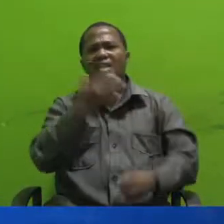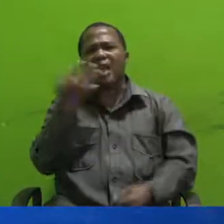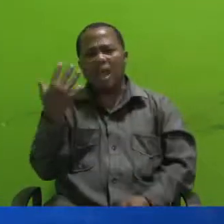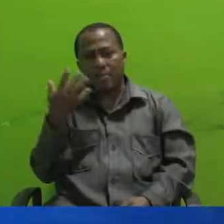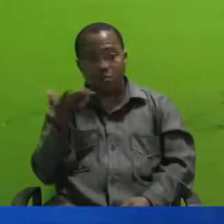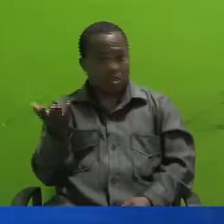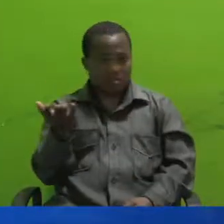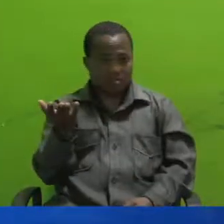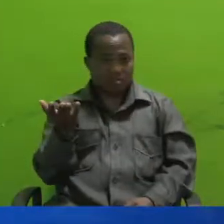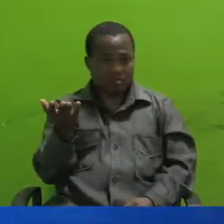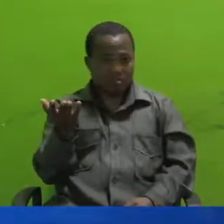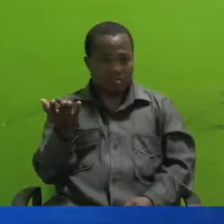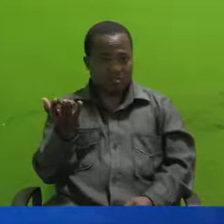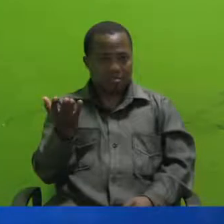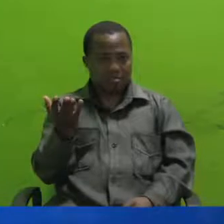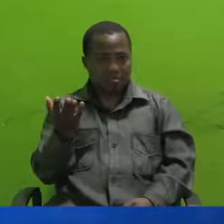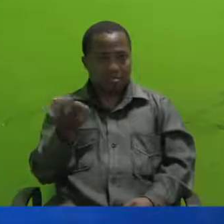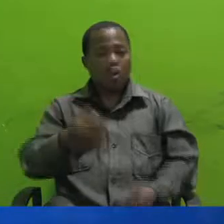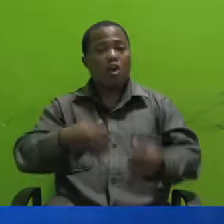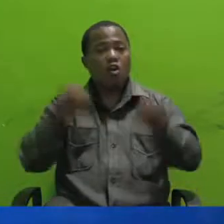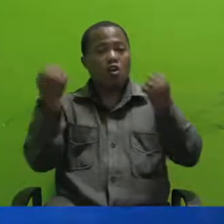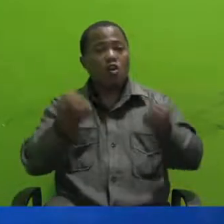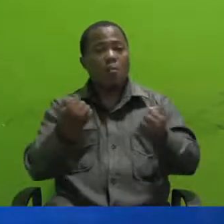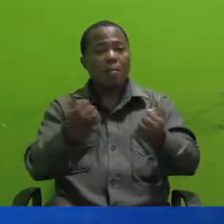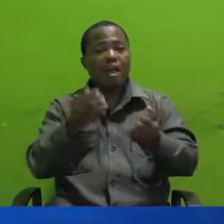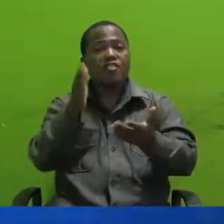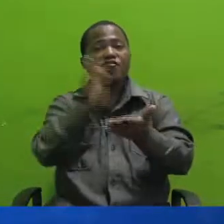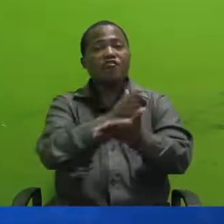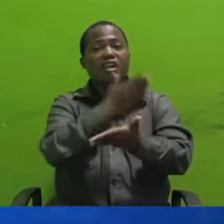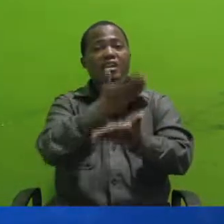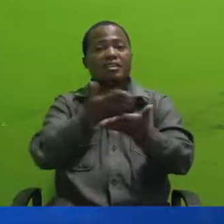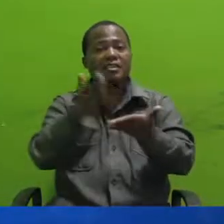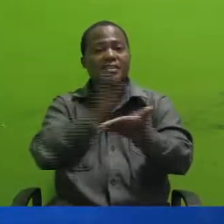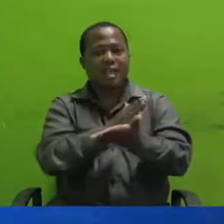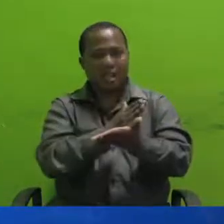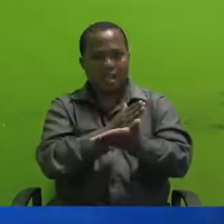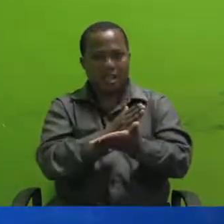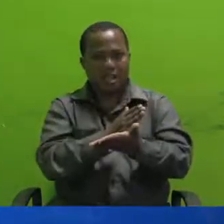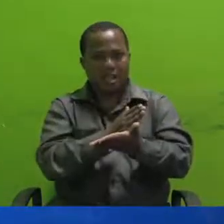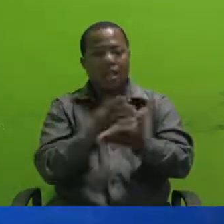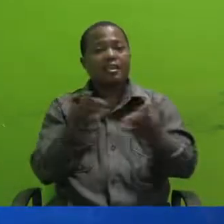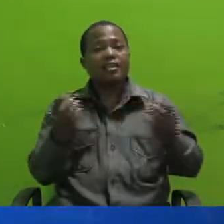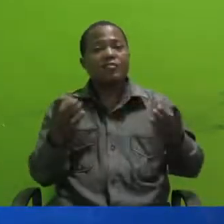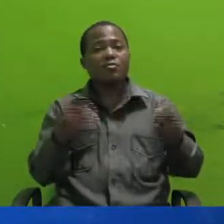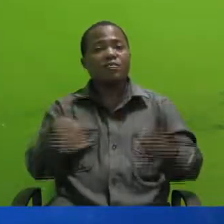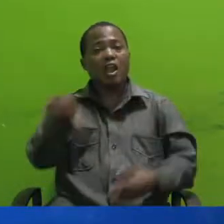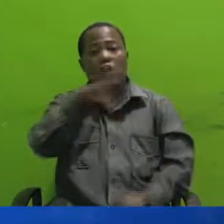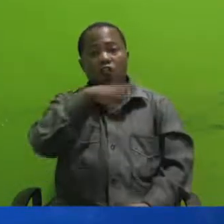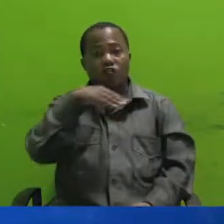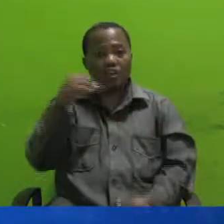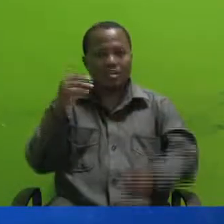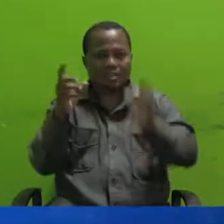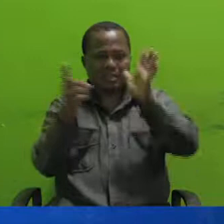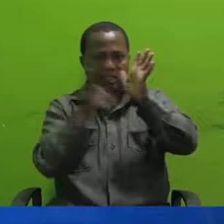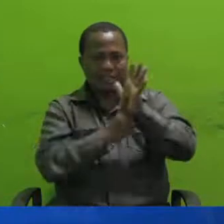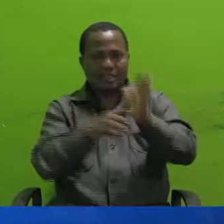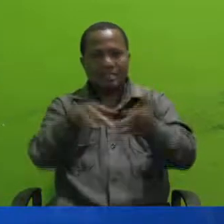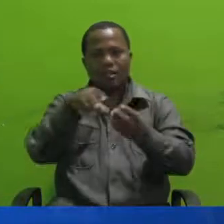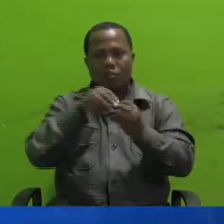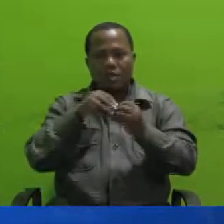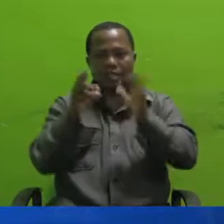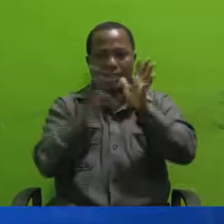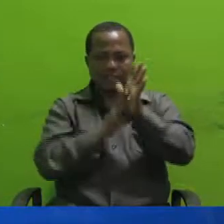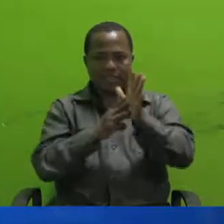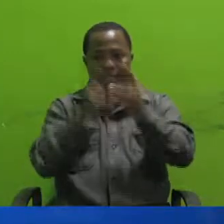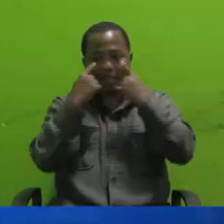common factor, or the smallest common factor that can simplify both 6 and 8 here? We